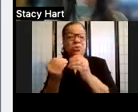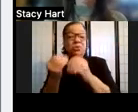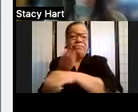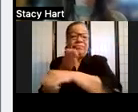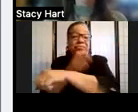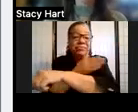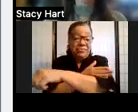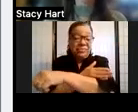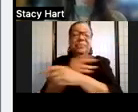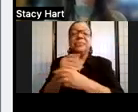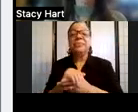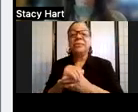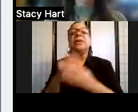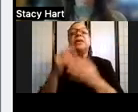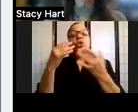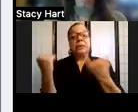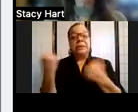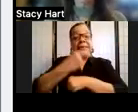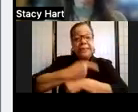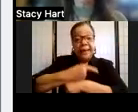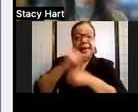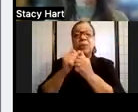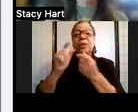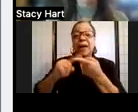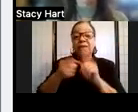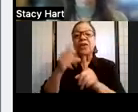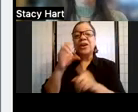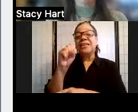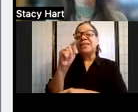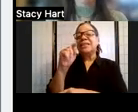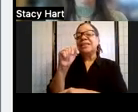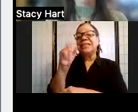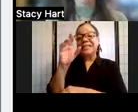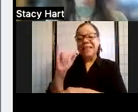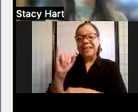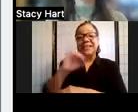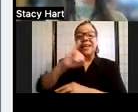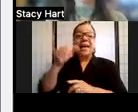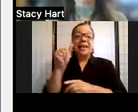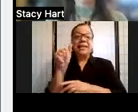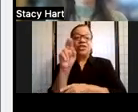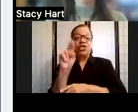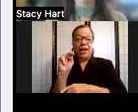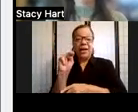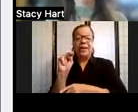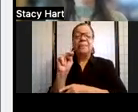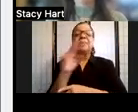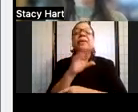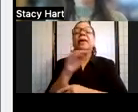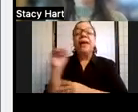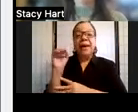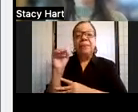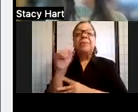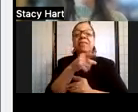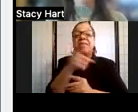So today with our friends, Stacy Hart and Jan Majewski from the Institute for Human-Centered Design,